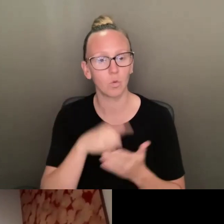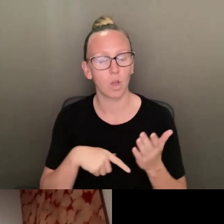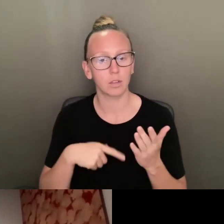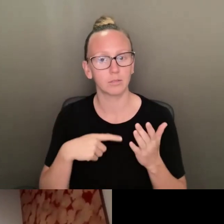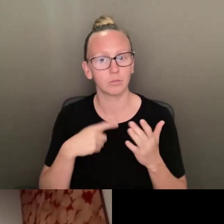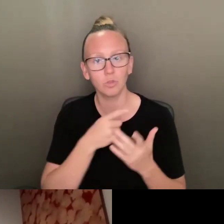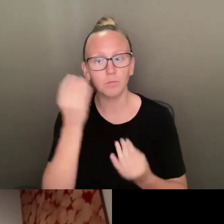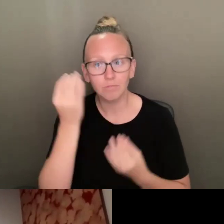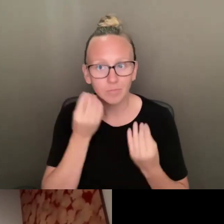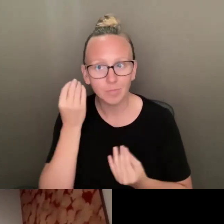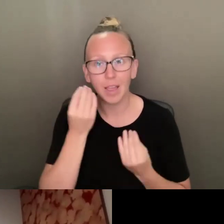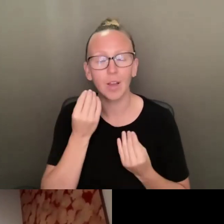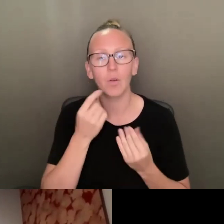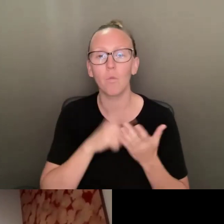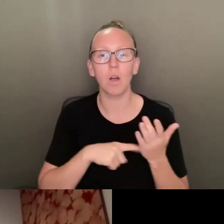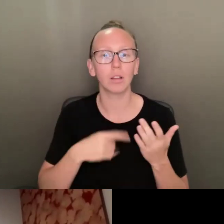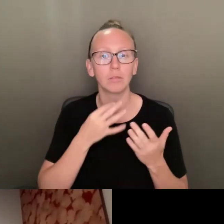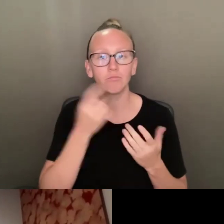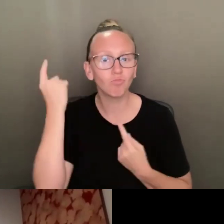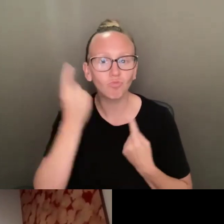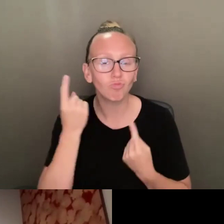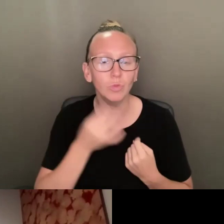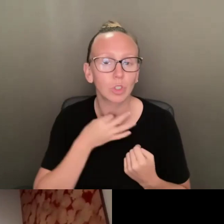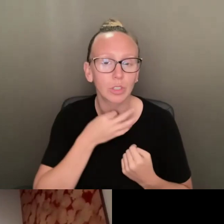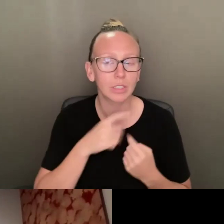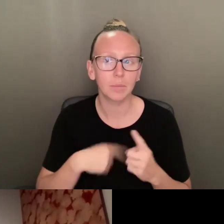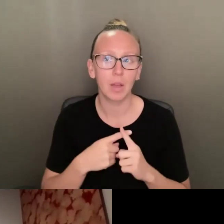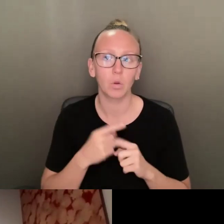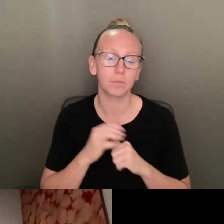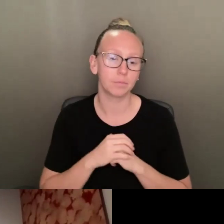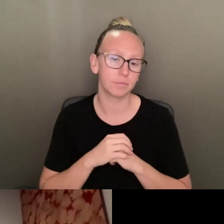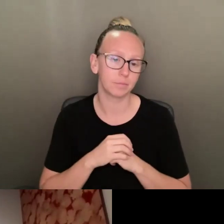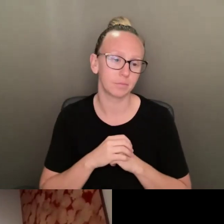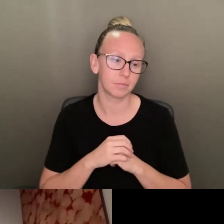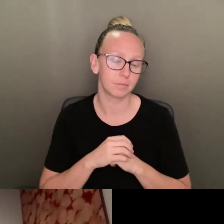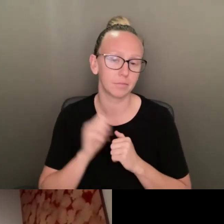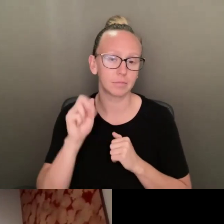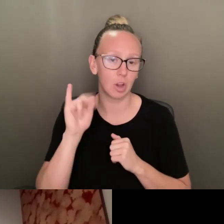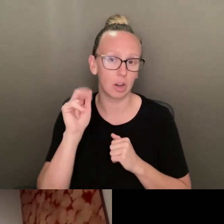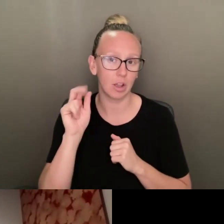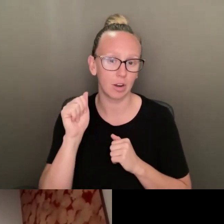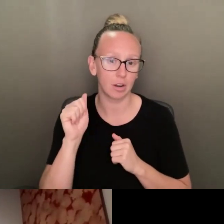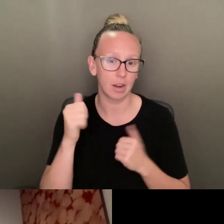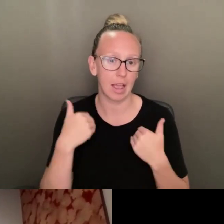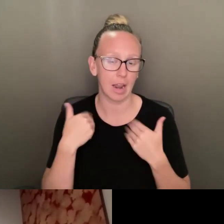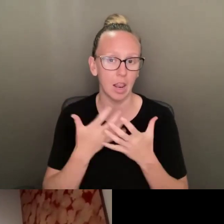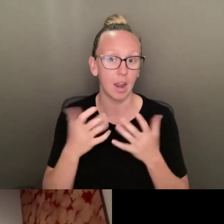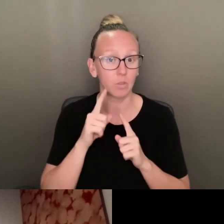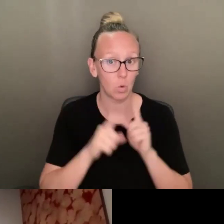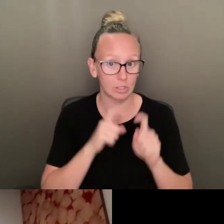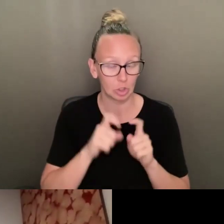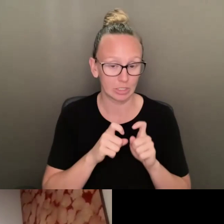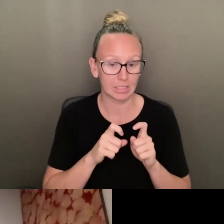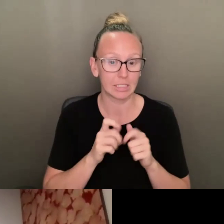on your mind and what you've been curious about. Ariana had a lot of questions